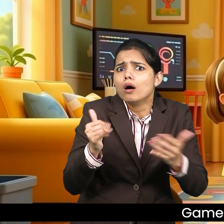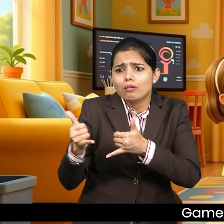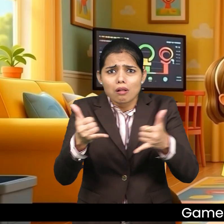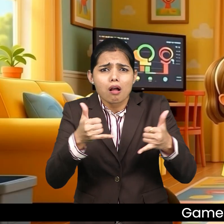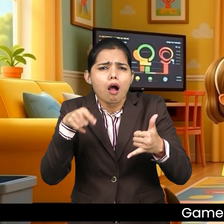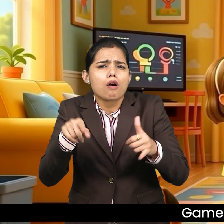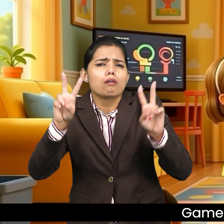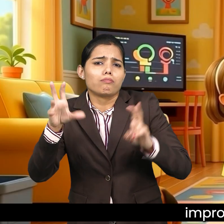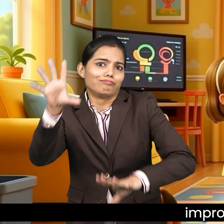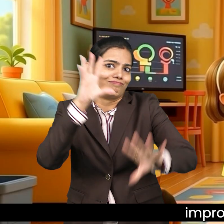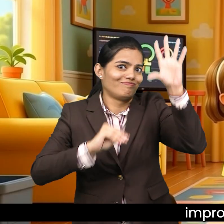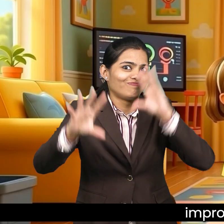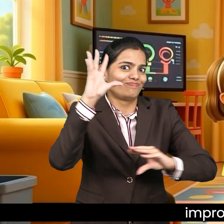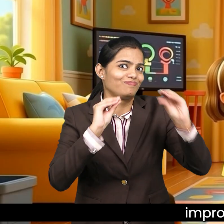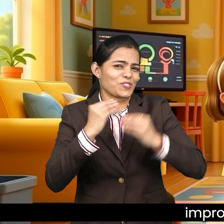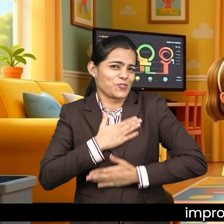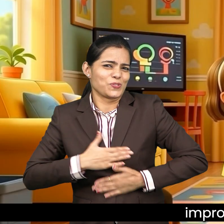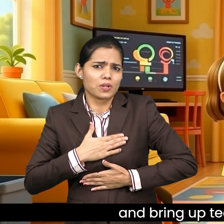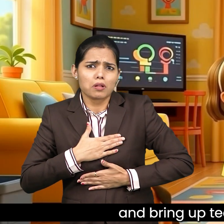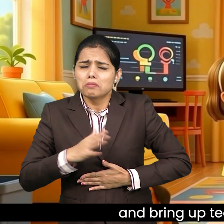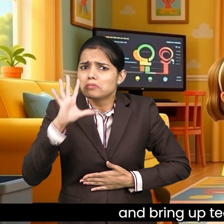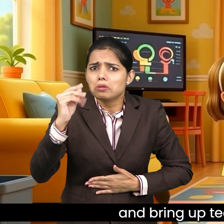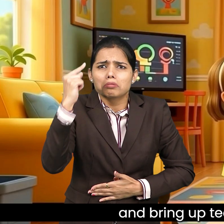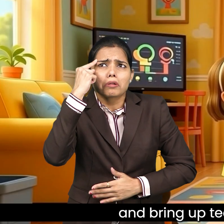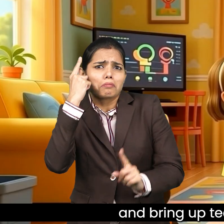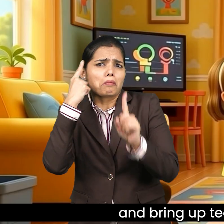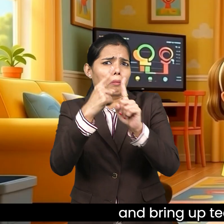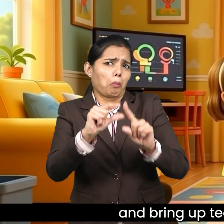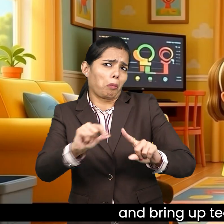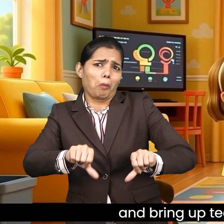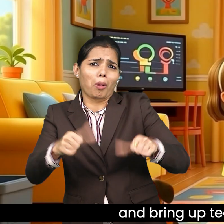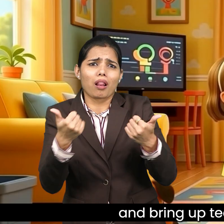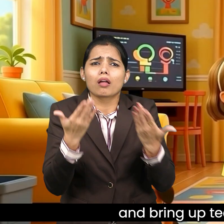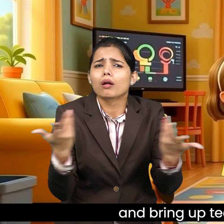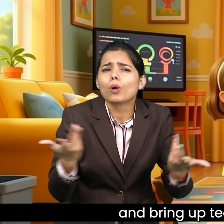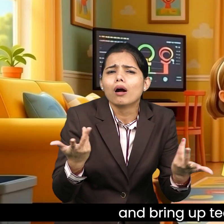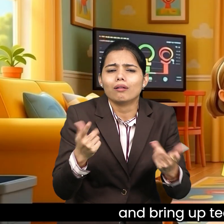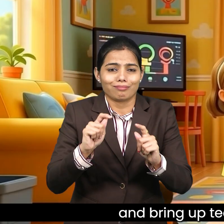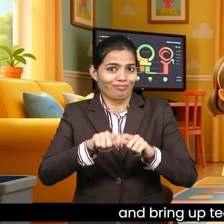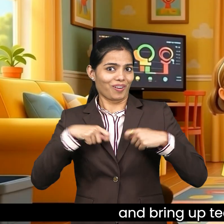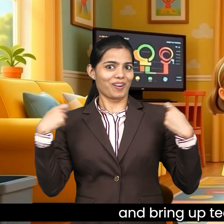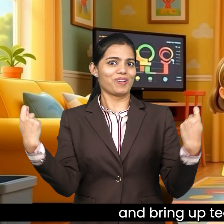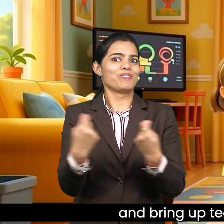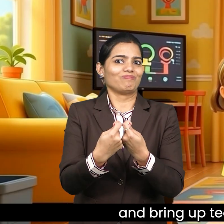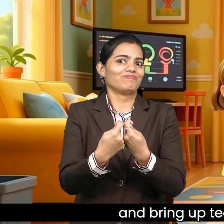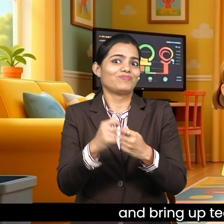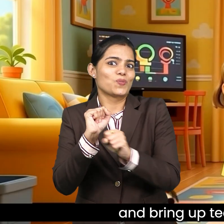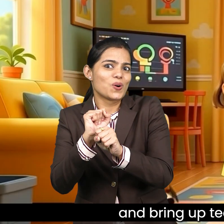Games make learning fun, improve thinking abilities, and bring up teamwork and communication.